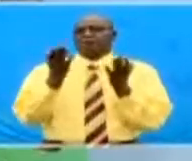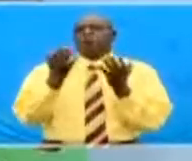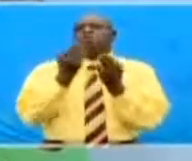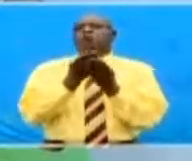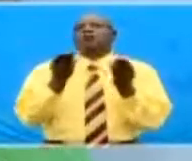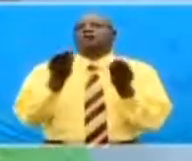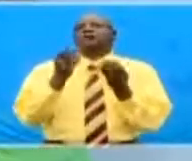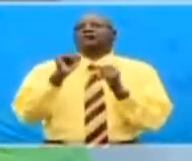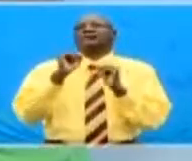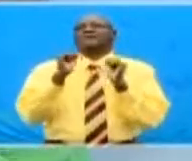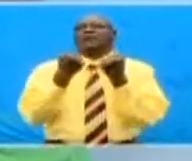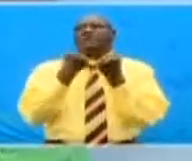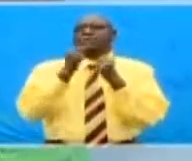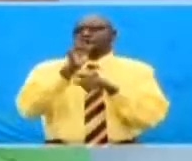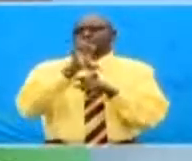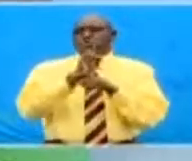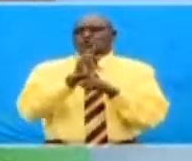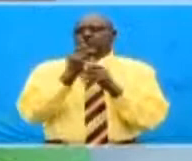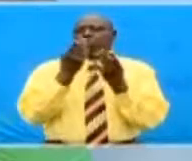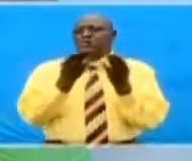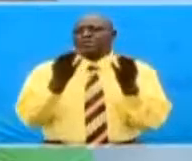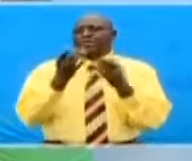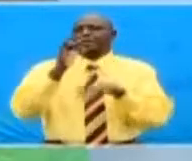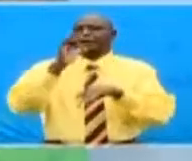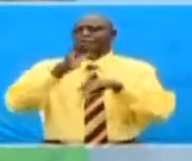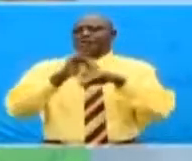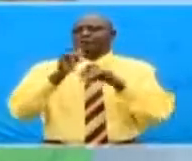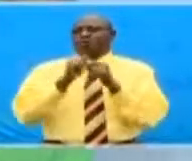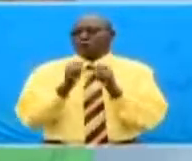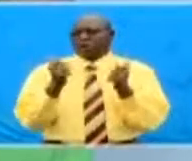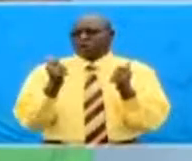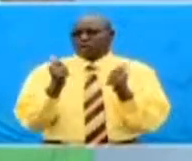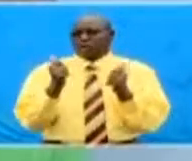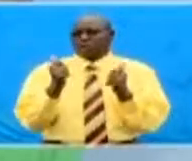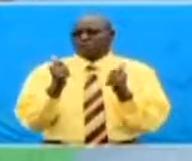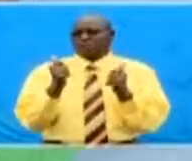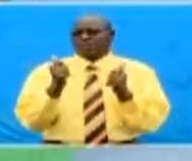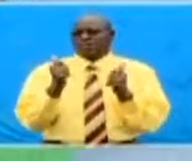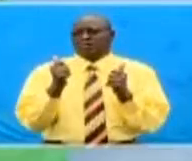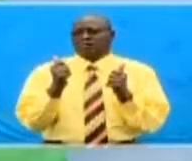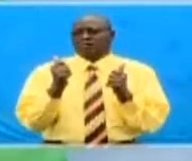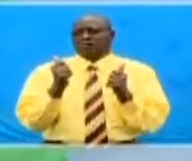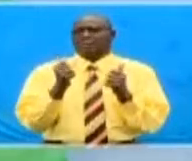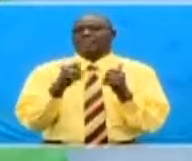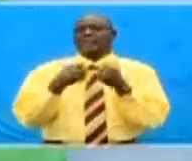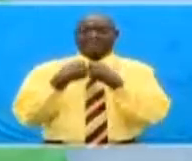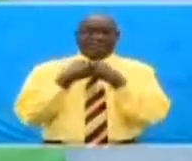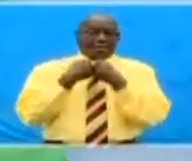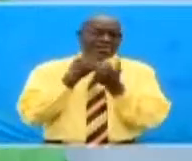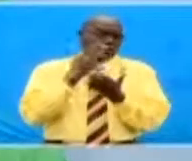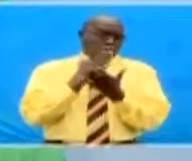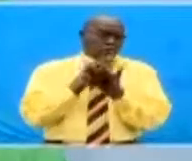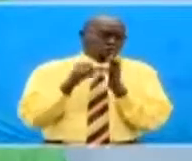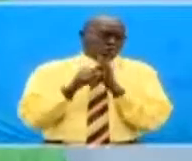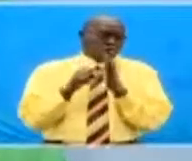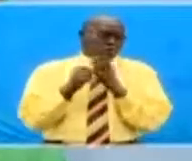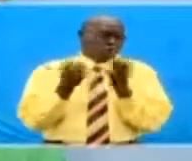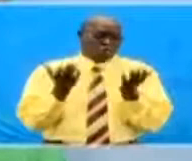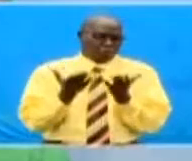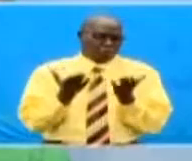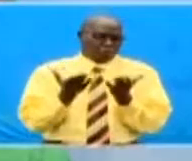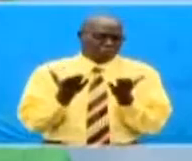to use and products that are effective. Now, the challenge and the real problem, here's where the real problem